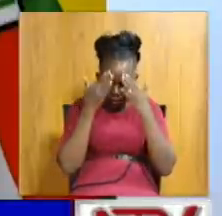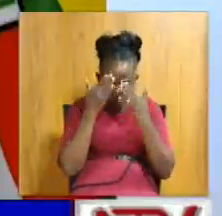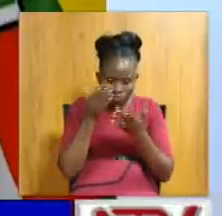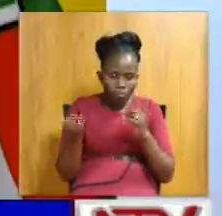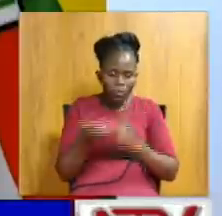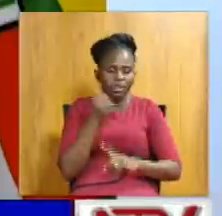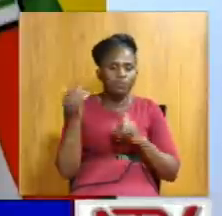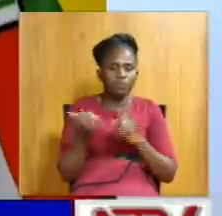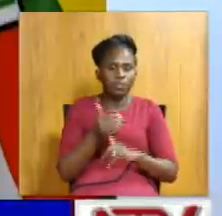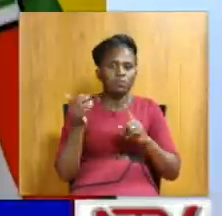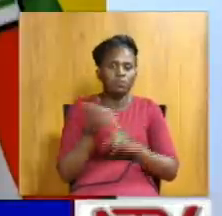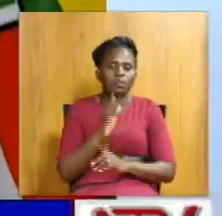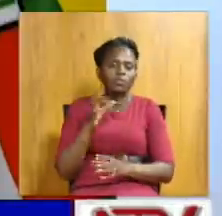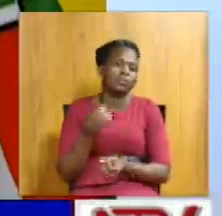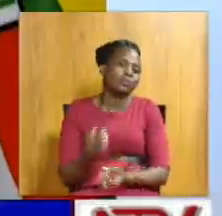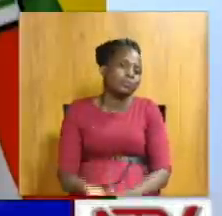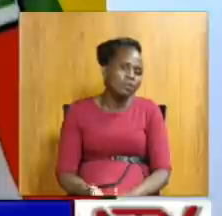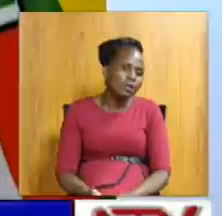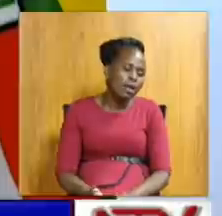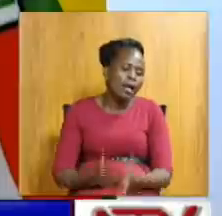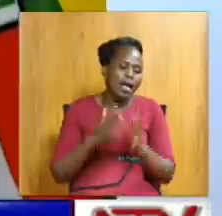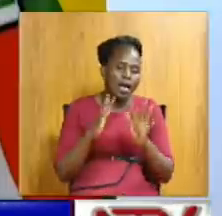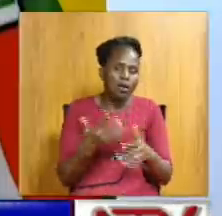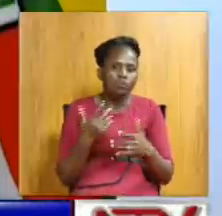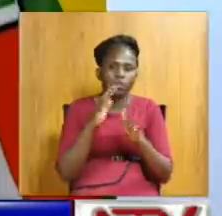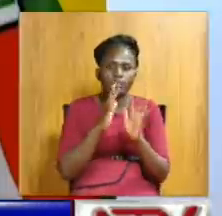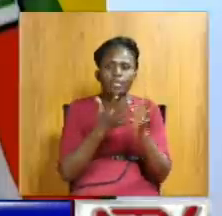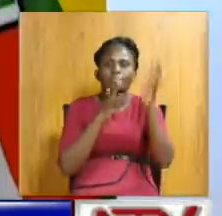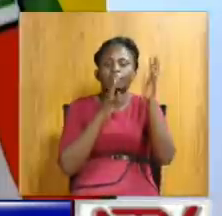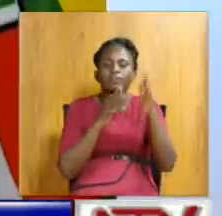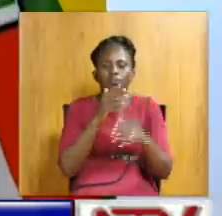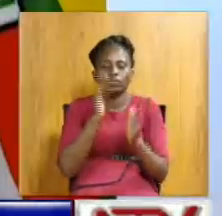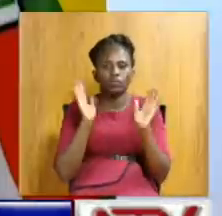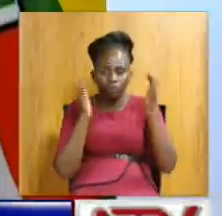benefited? How did the successful Muslims come up?